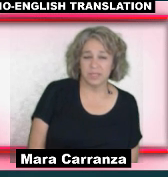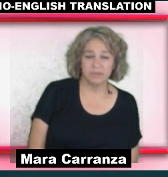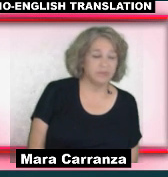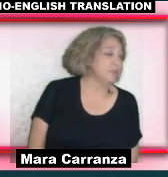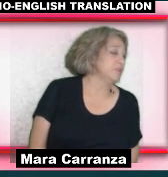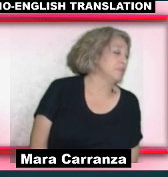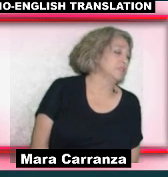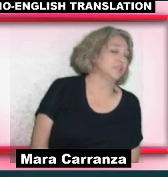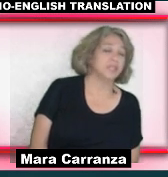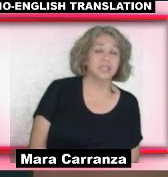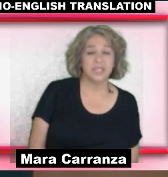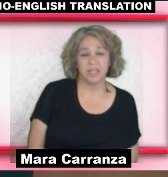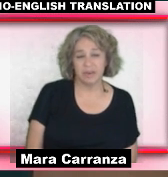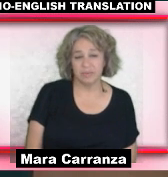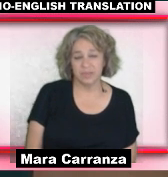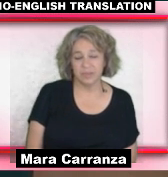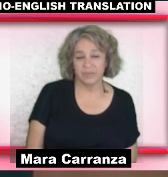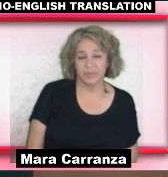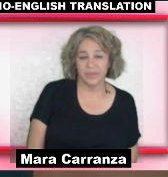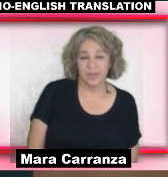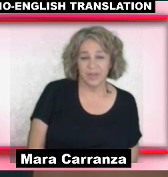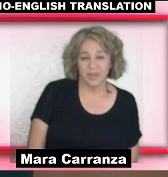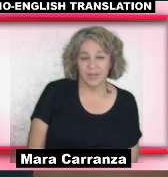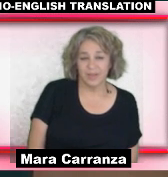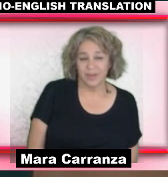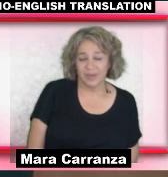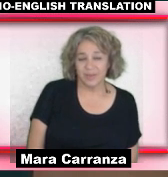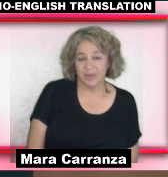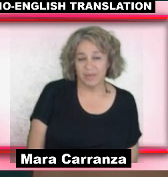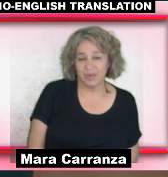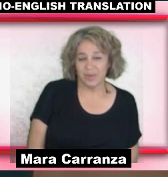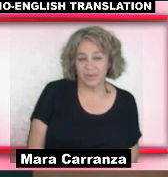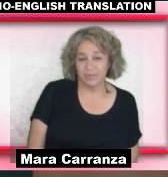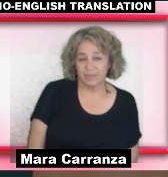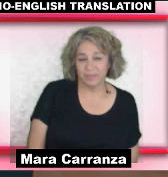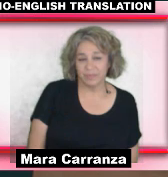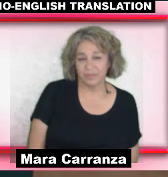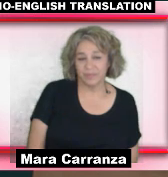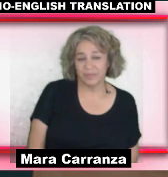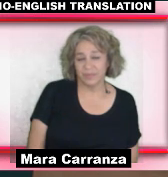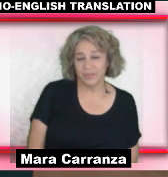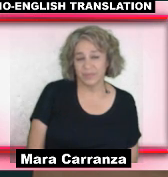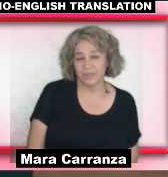Because it's very difficult to send telegrams to